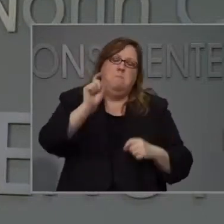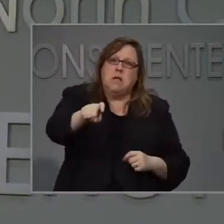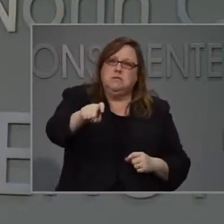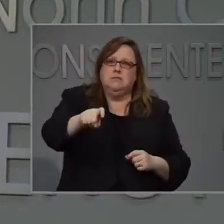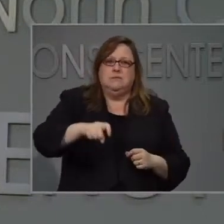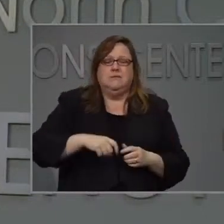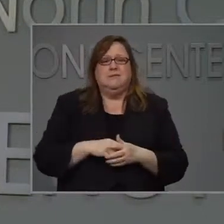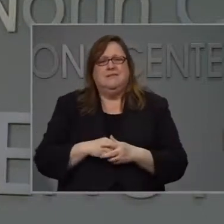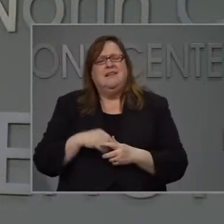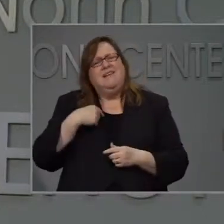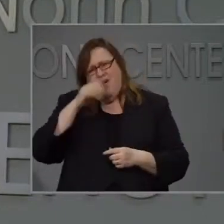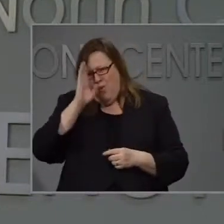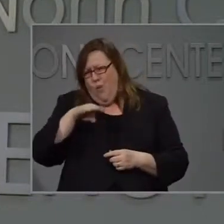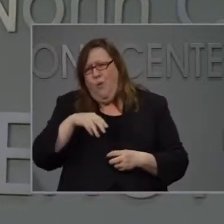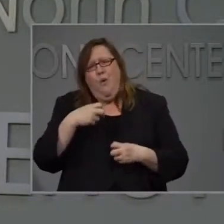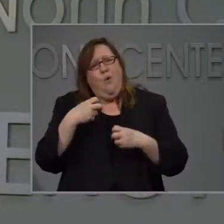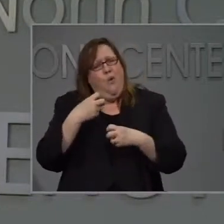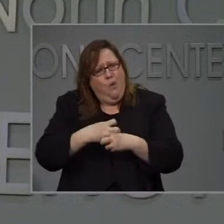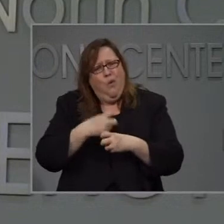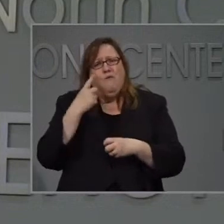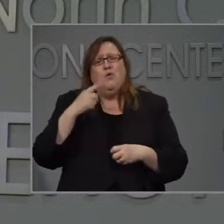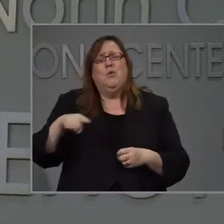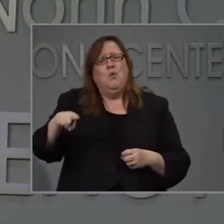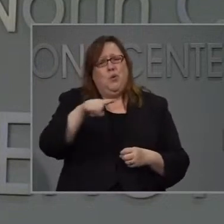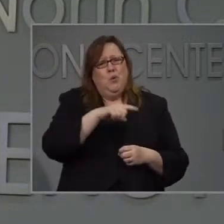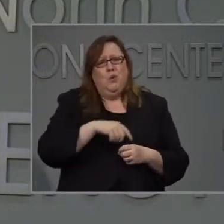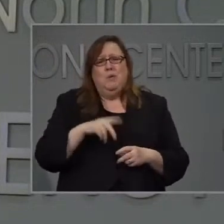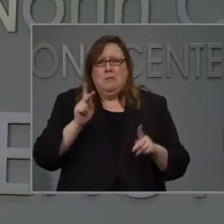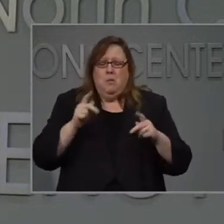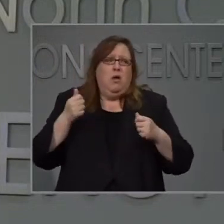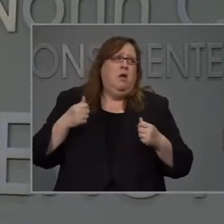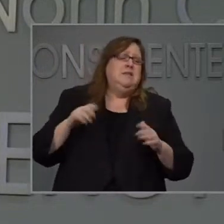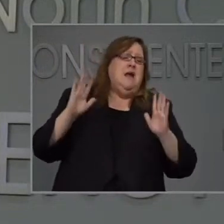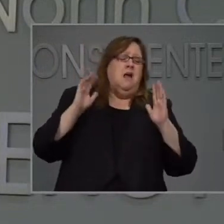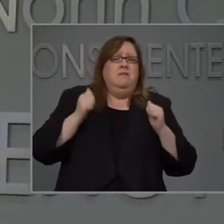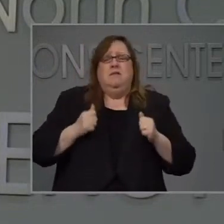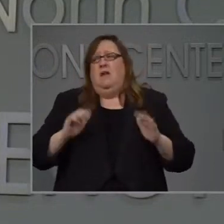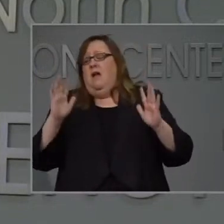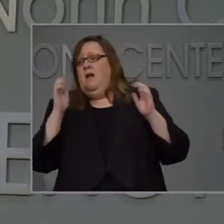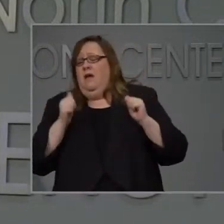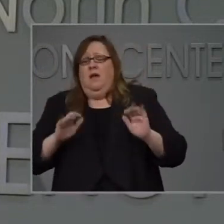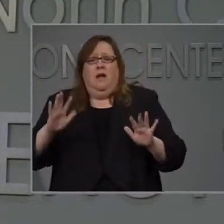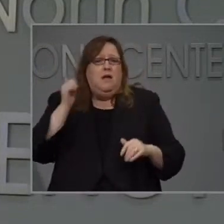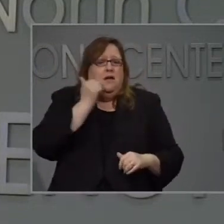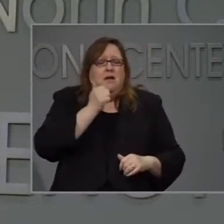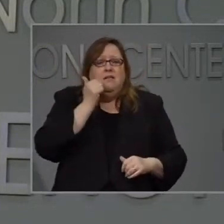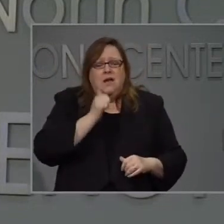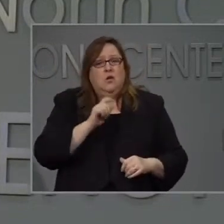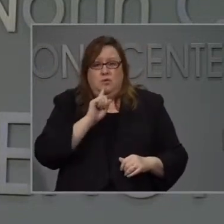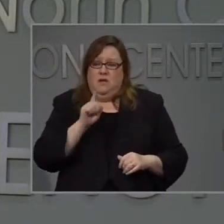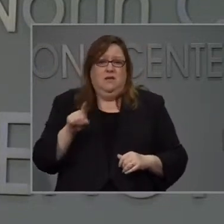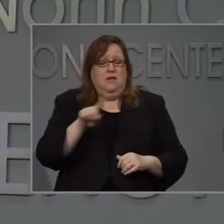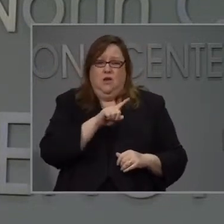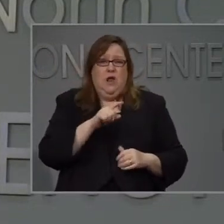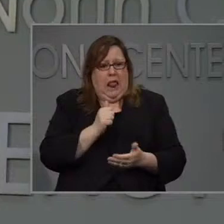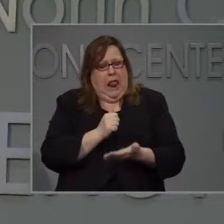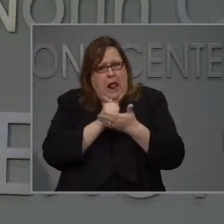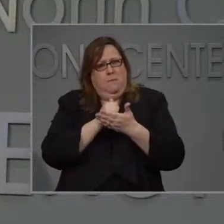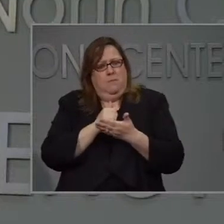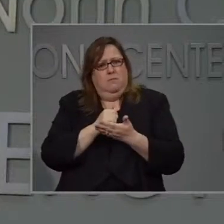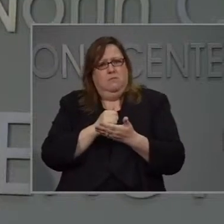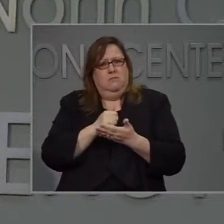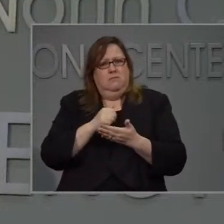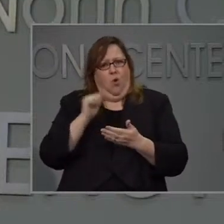know it's difficult. People are making sacrifices on every front to help get this virus under